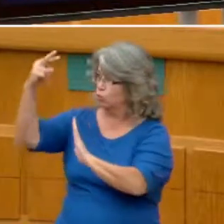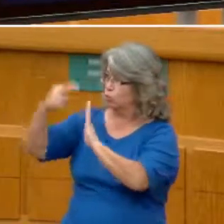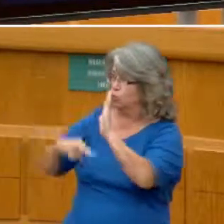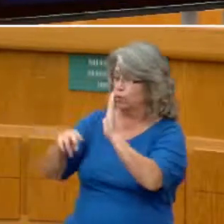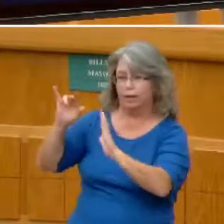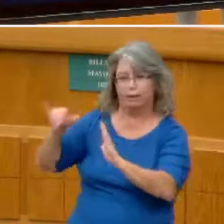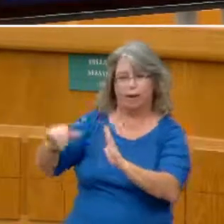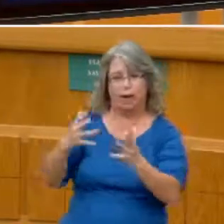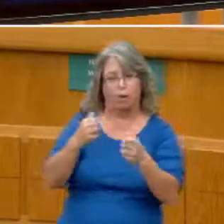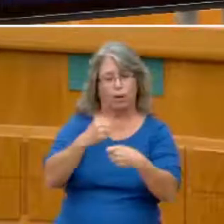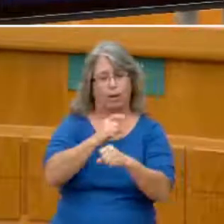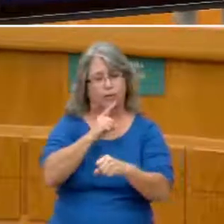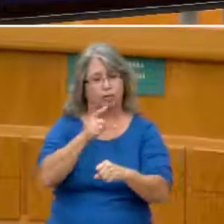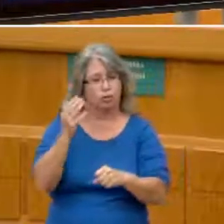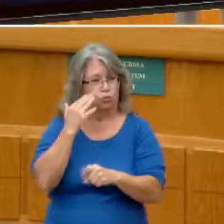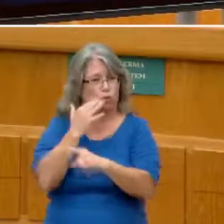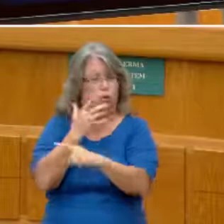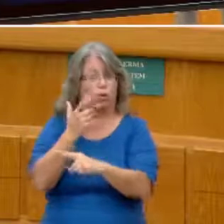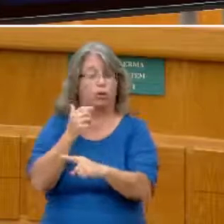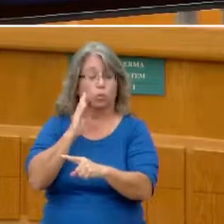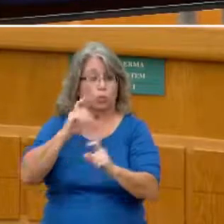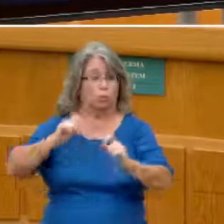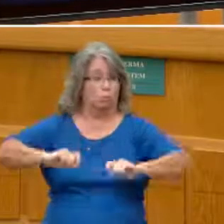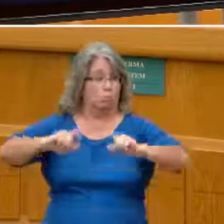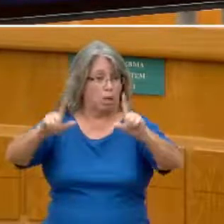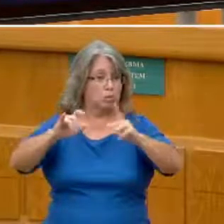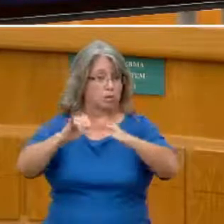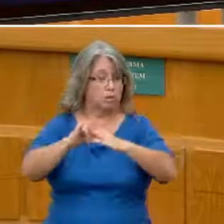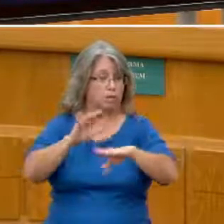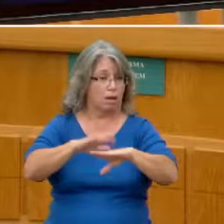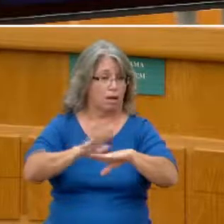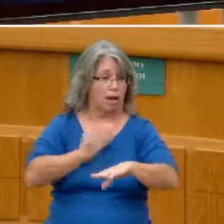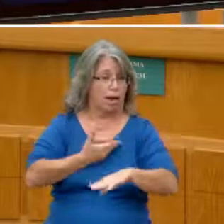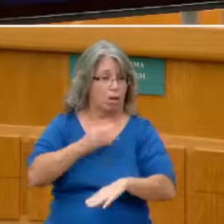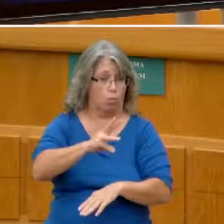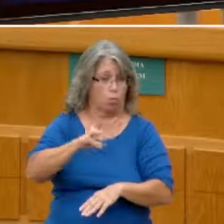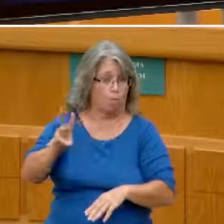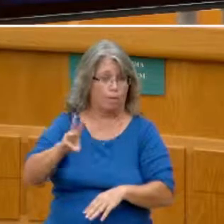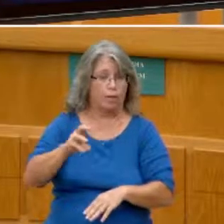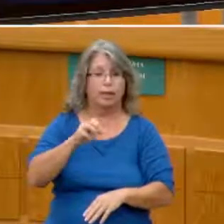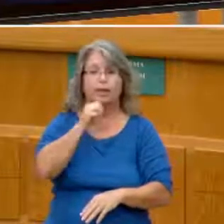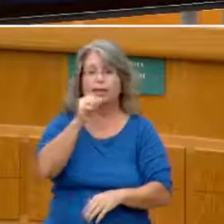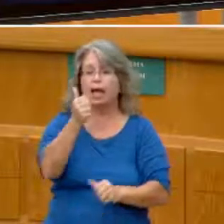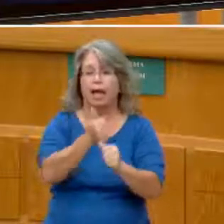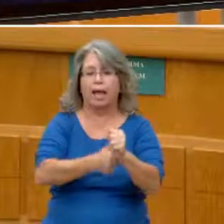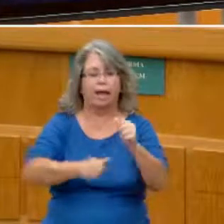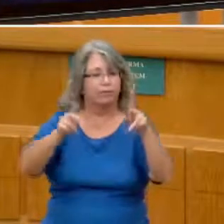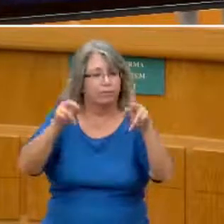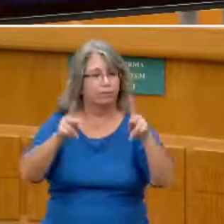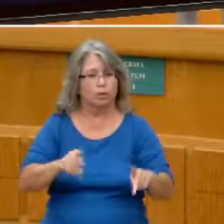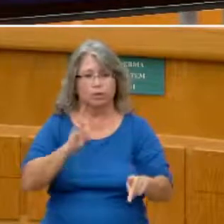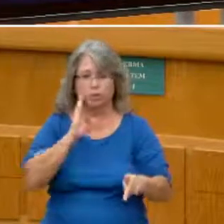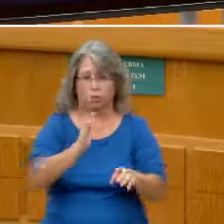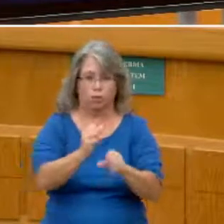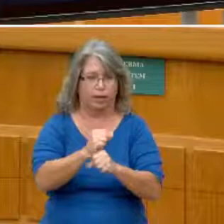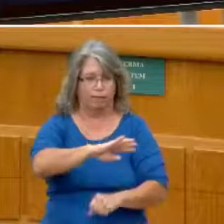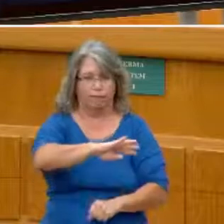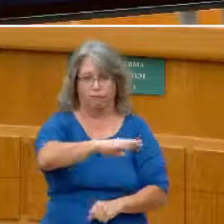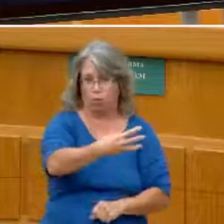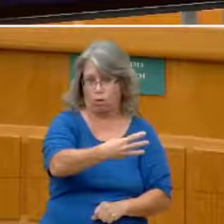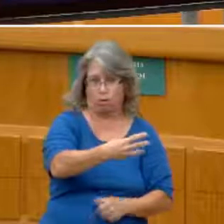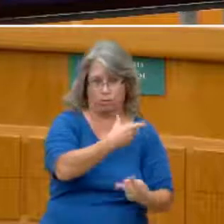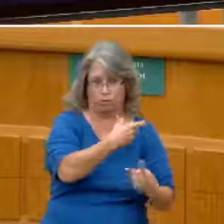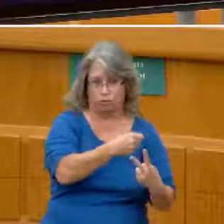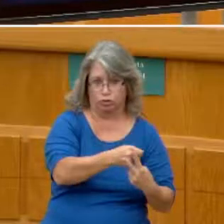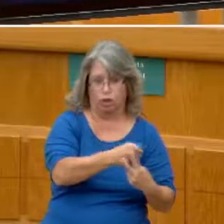sure that y'all knew because we're putting that on our website. And so not everybody gets a fourth dose, only those individuals that are